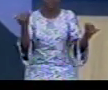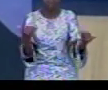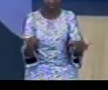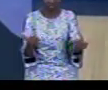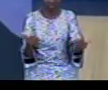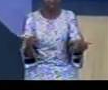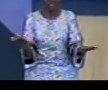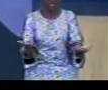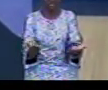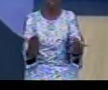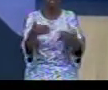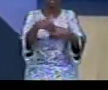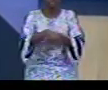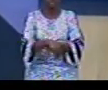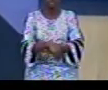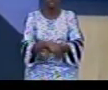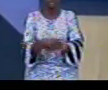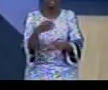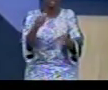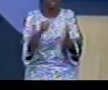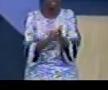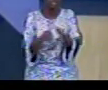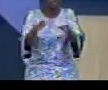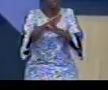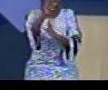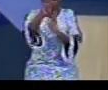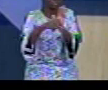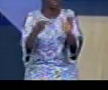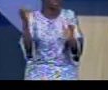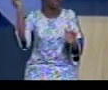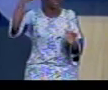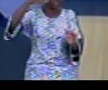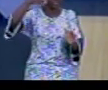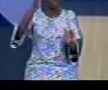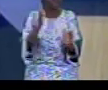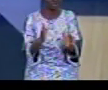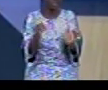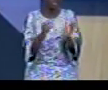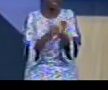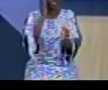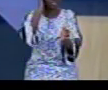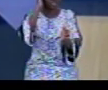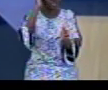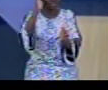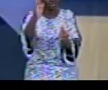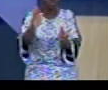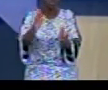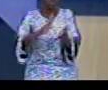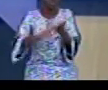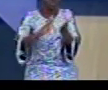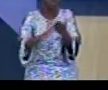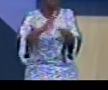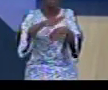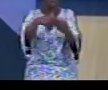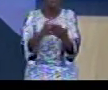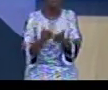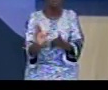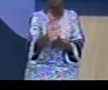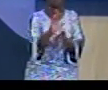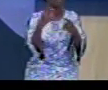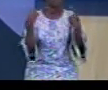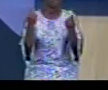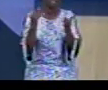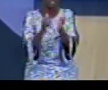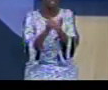that fullness of the grace of God, that will overlook all your sins, that will forgive all your sins, that will give